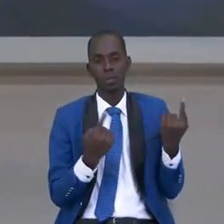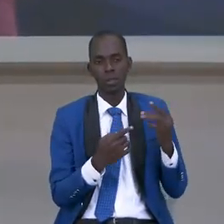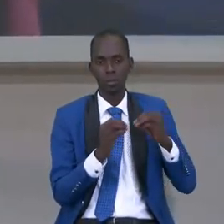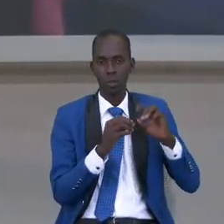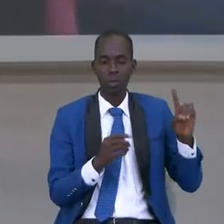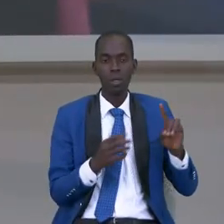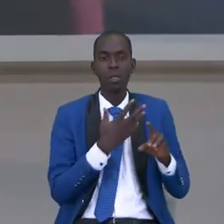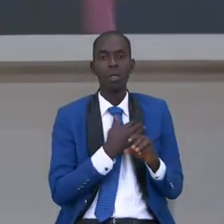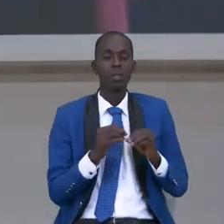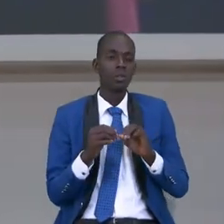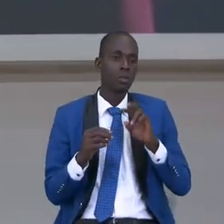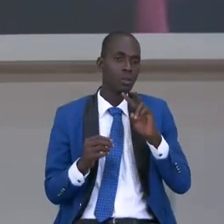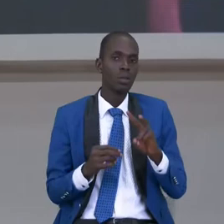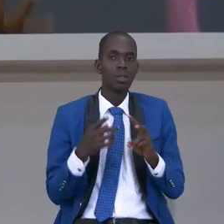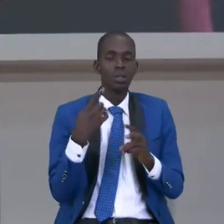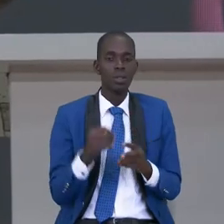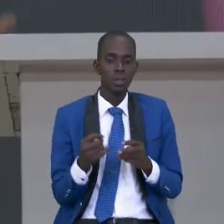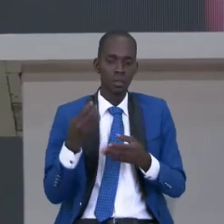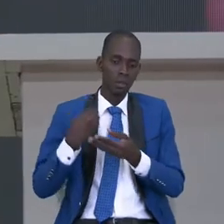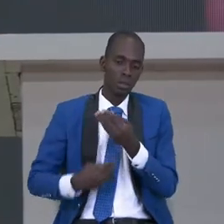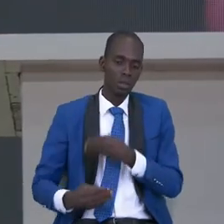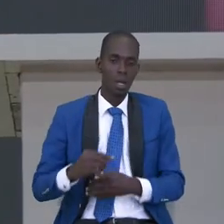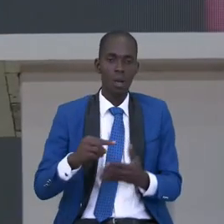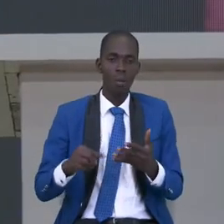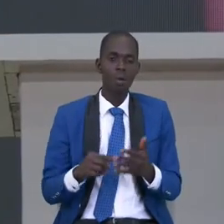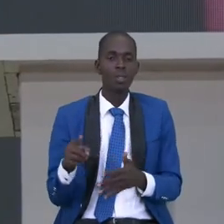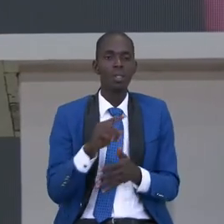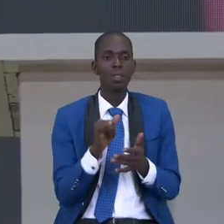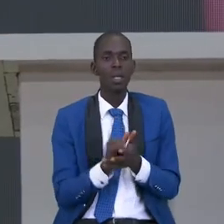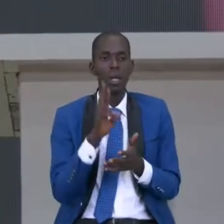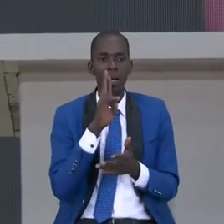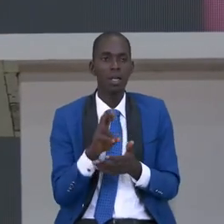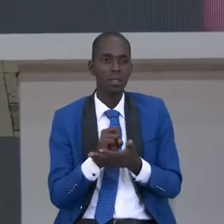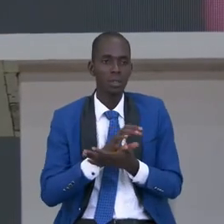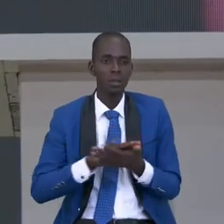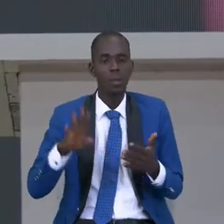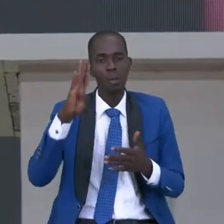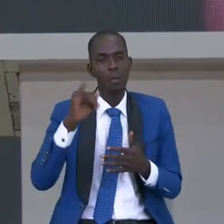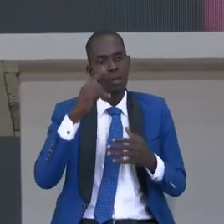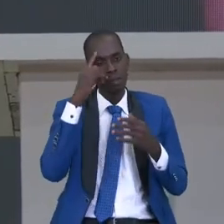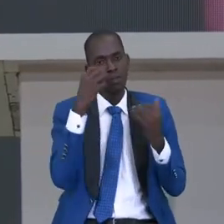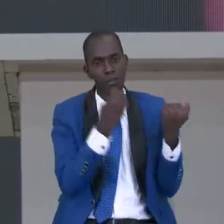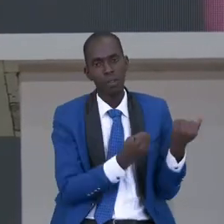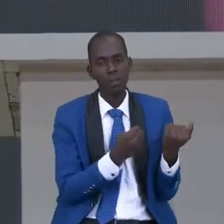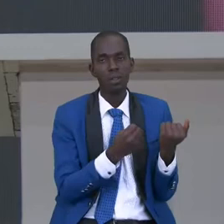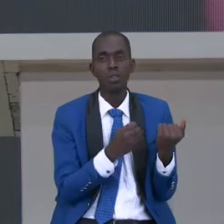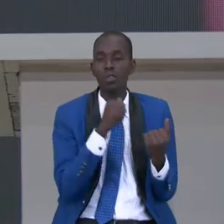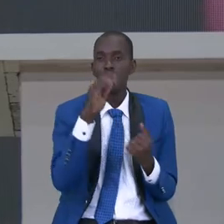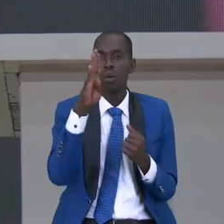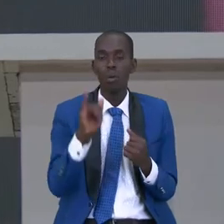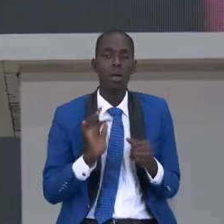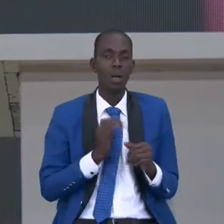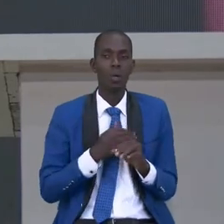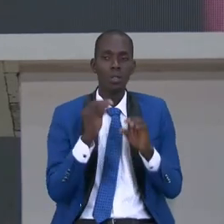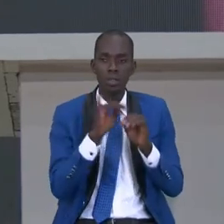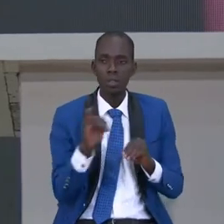among them which are sanctified by faith. Not just by doctrine, by faith. Not